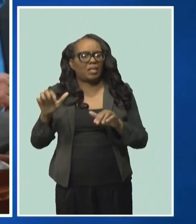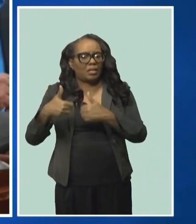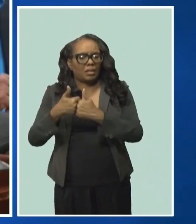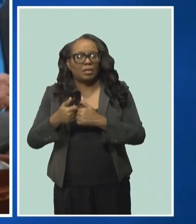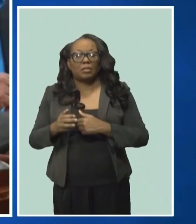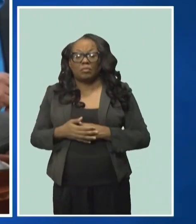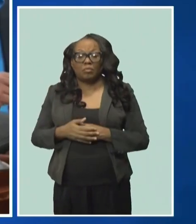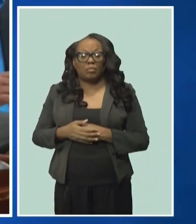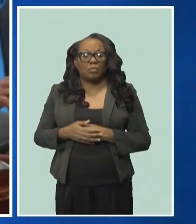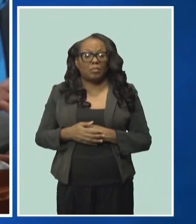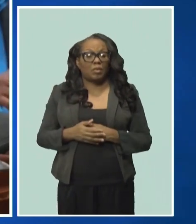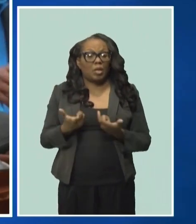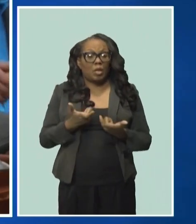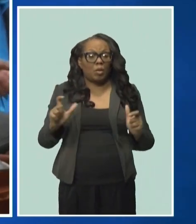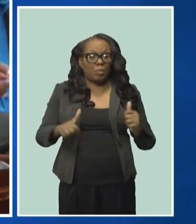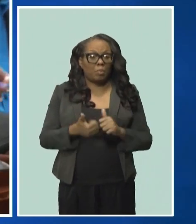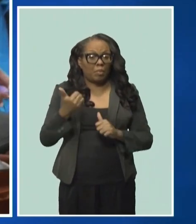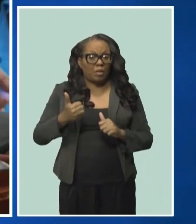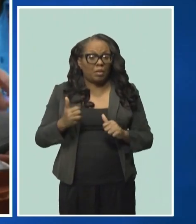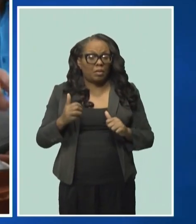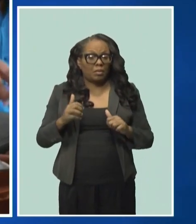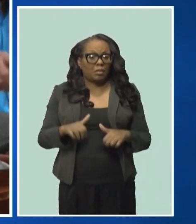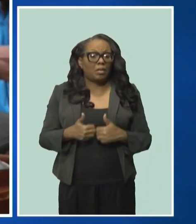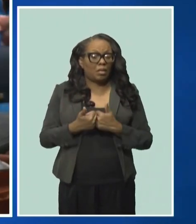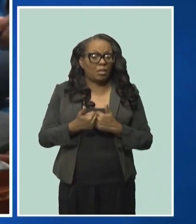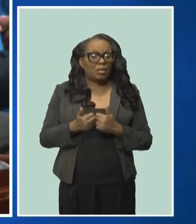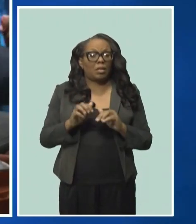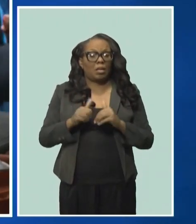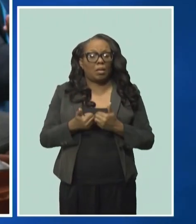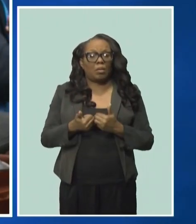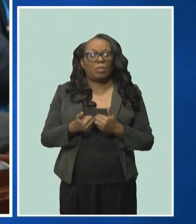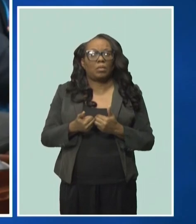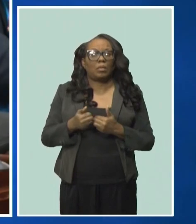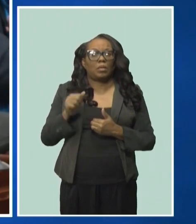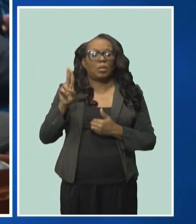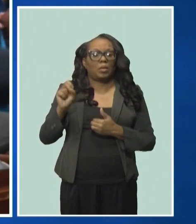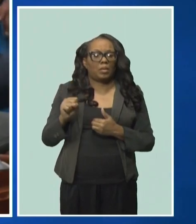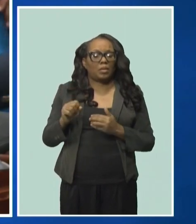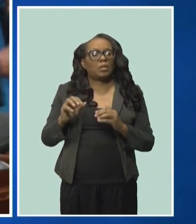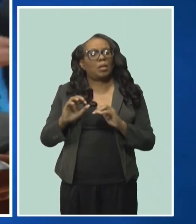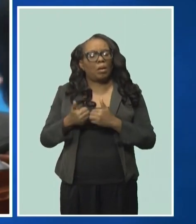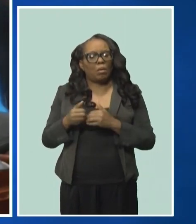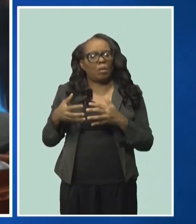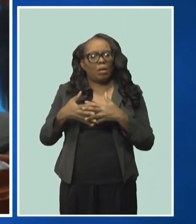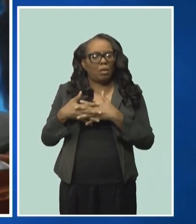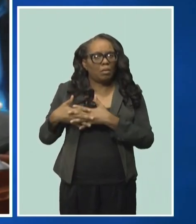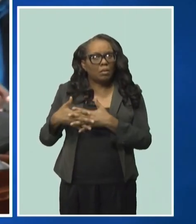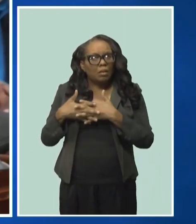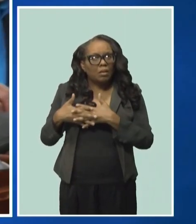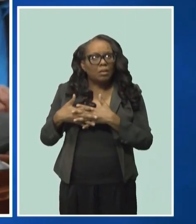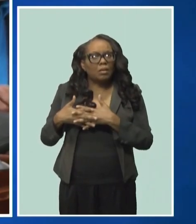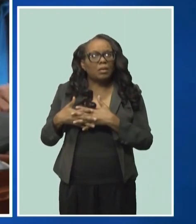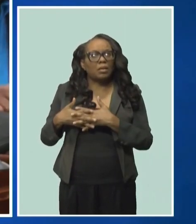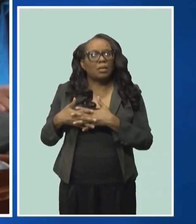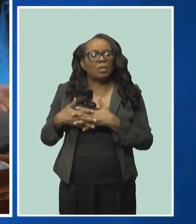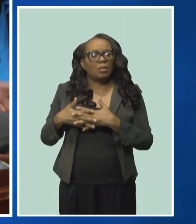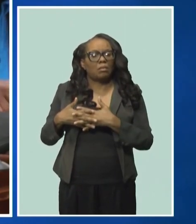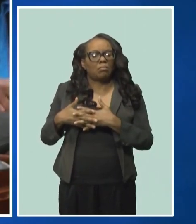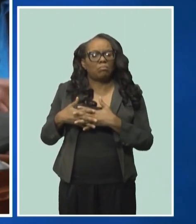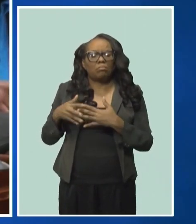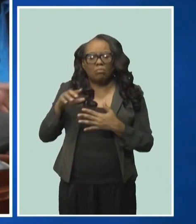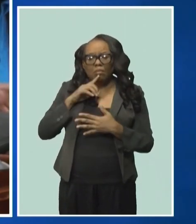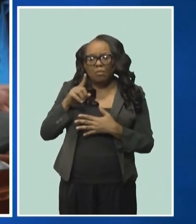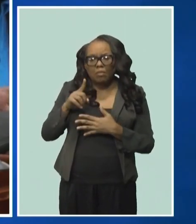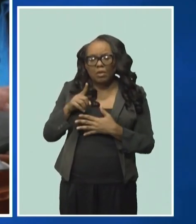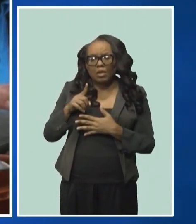we face is how the U.S. treats to this. Oh, beg your pardon? The United States of America, where in